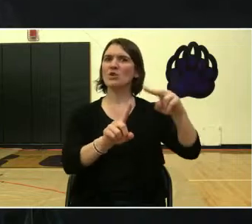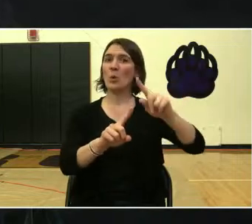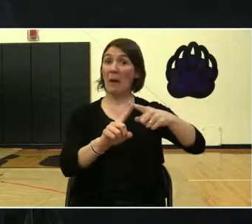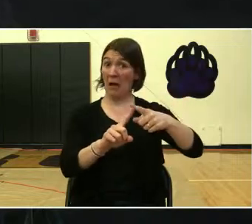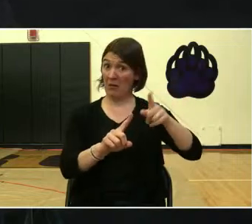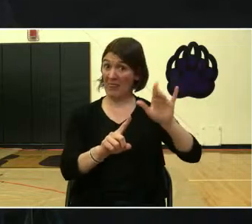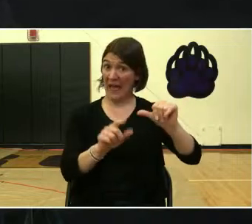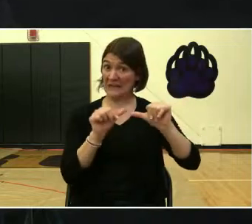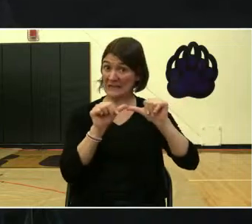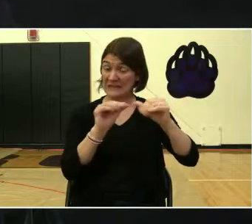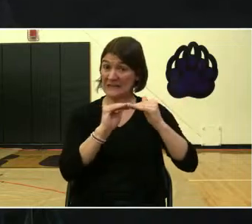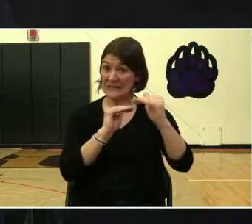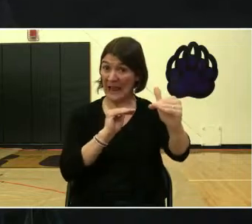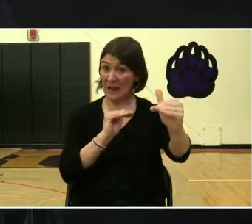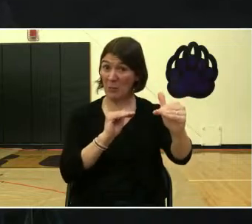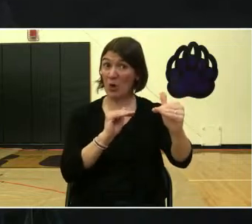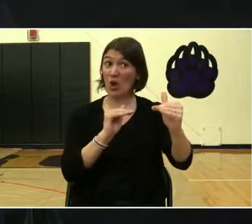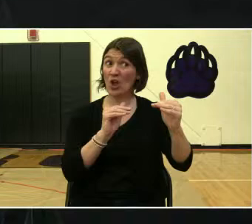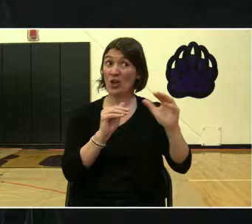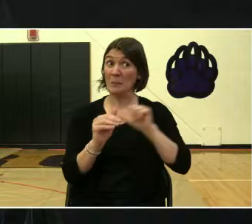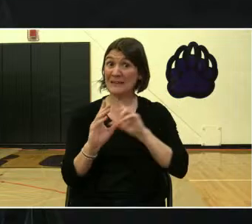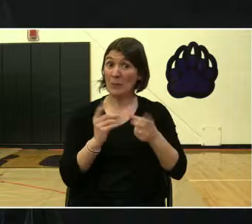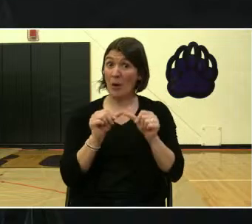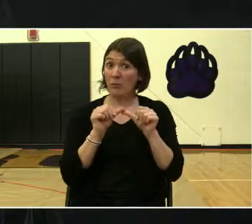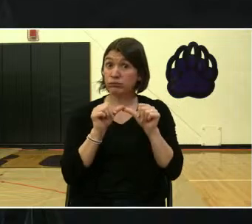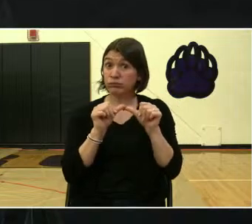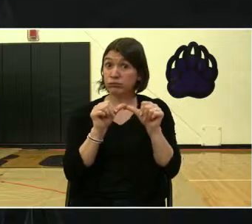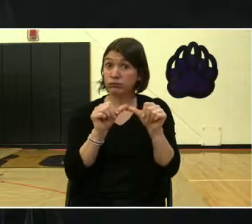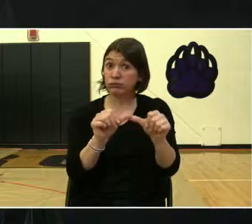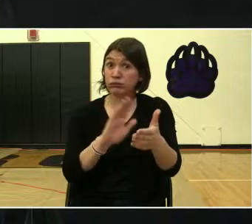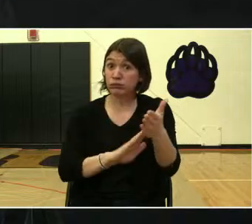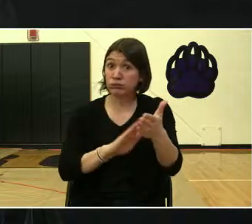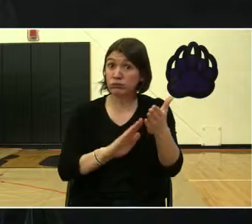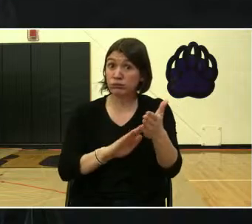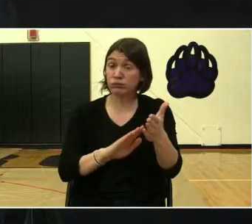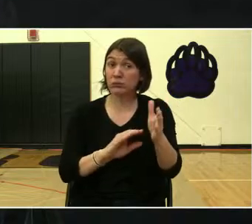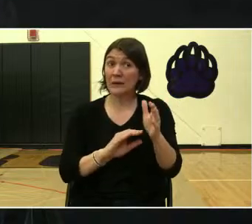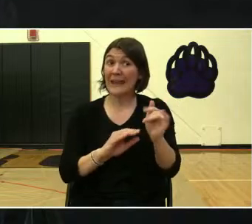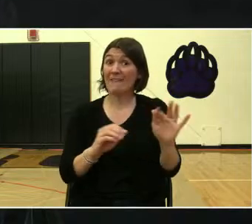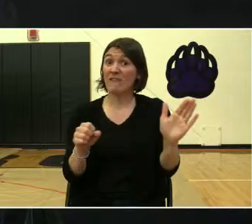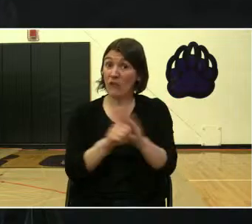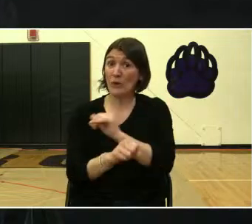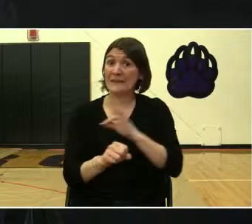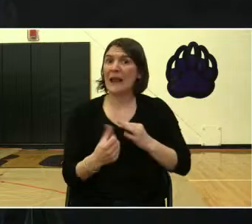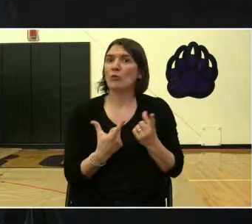um impact on the budget of the police department not having Staffing